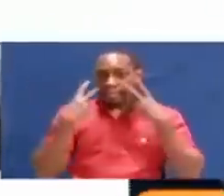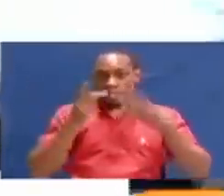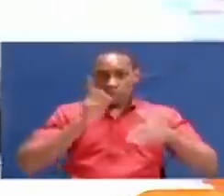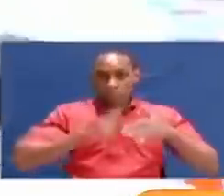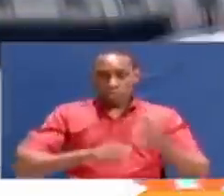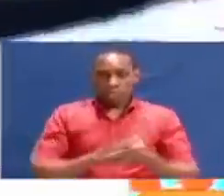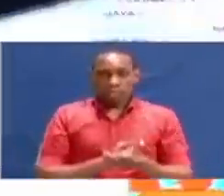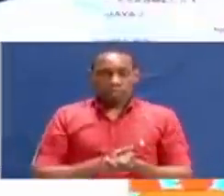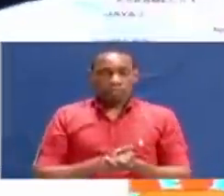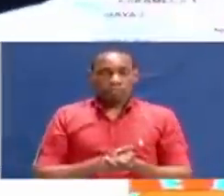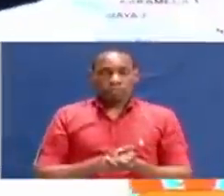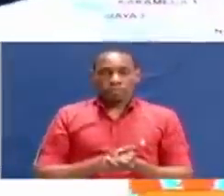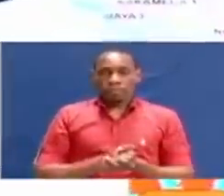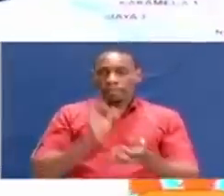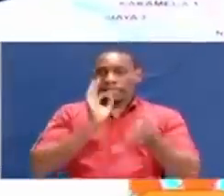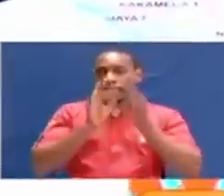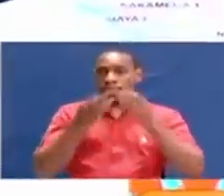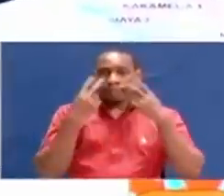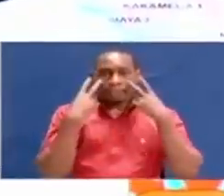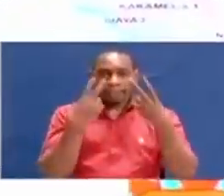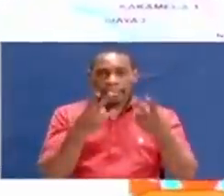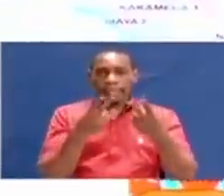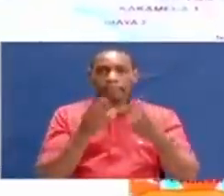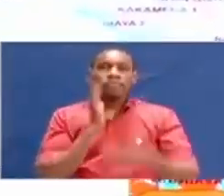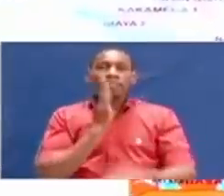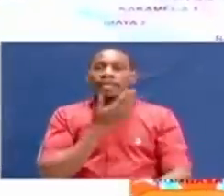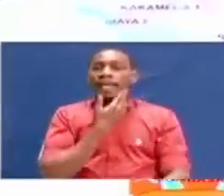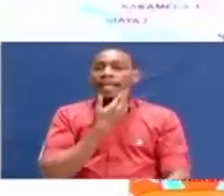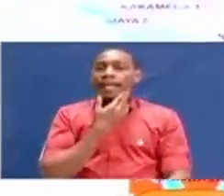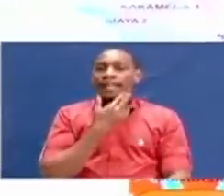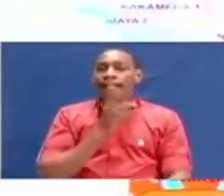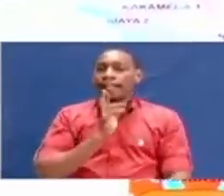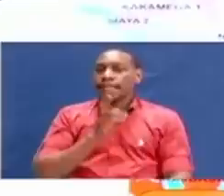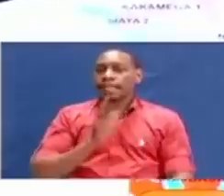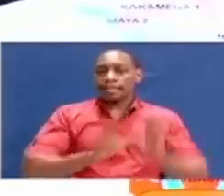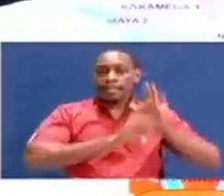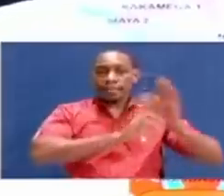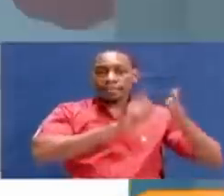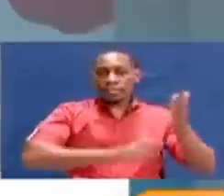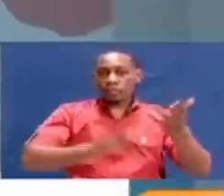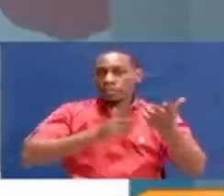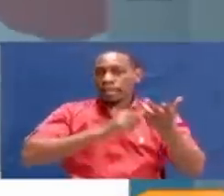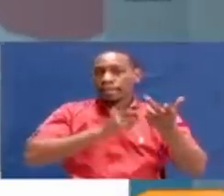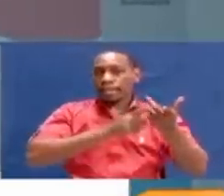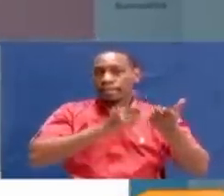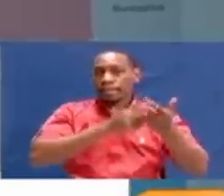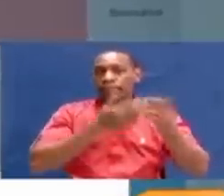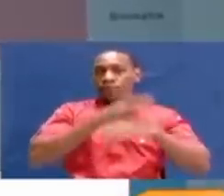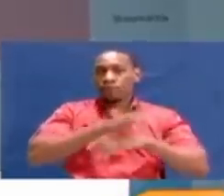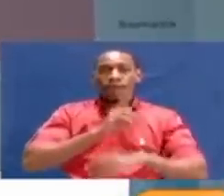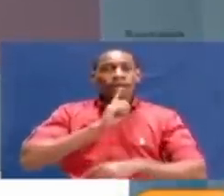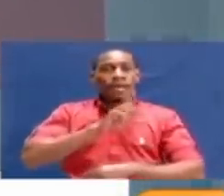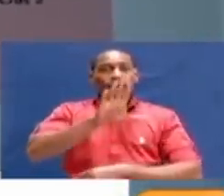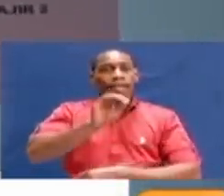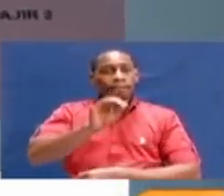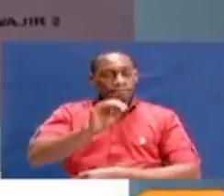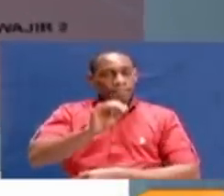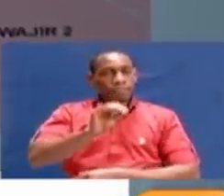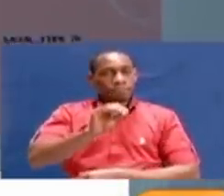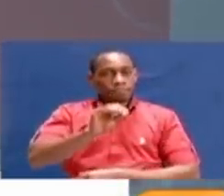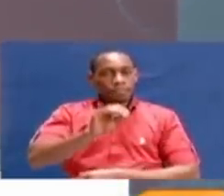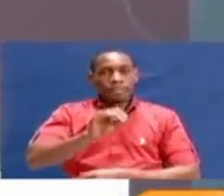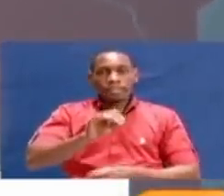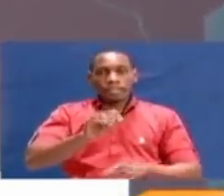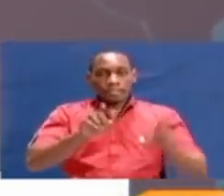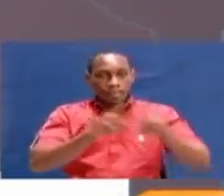is, if you look at the red represents figures of over 150. And those